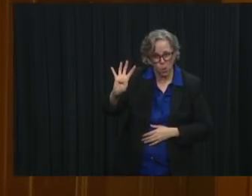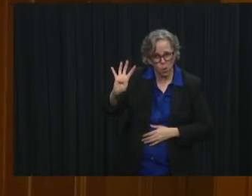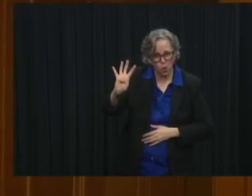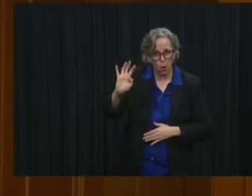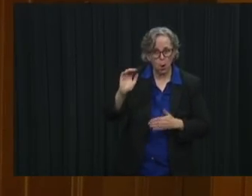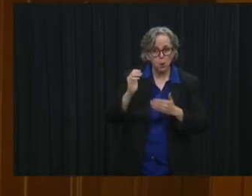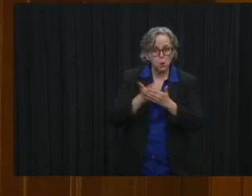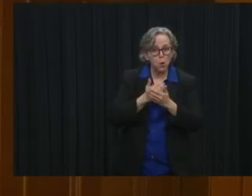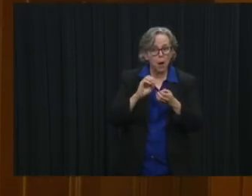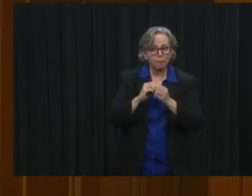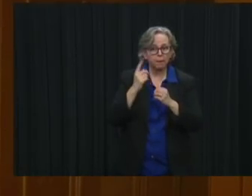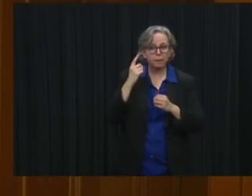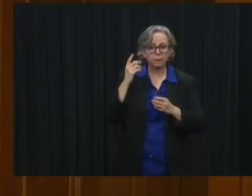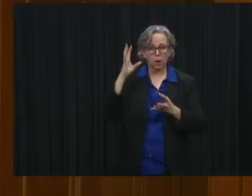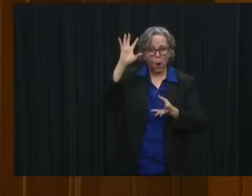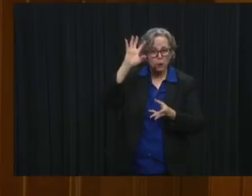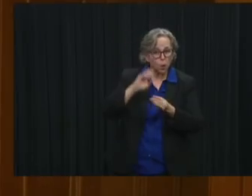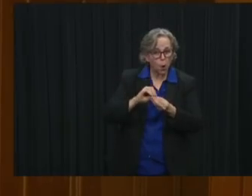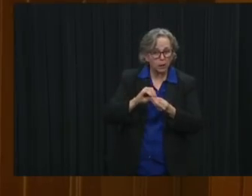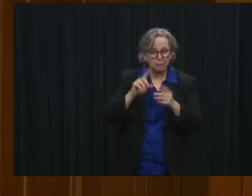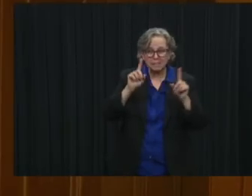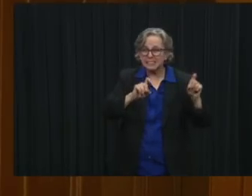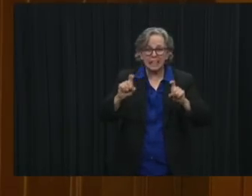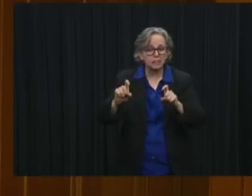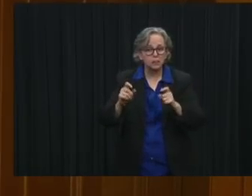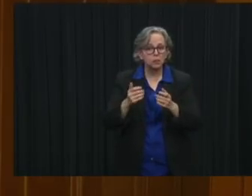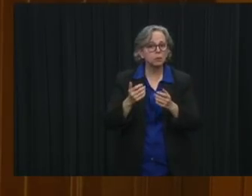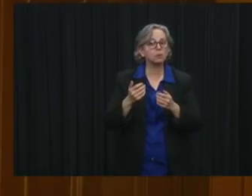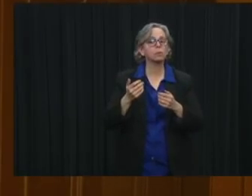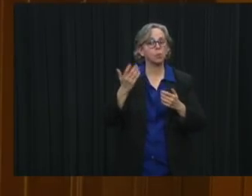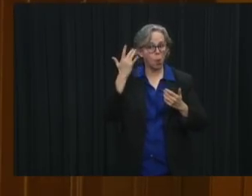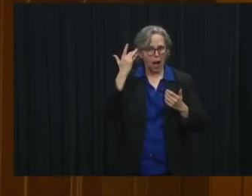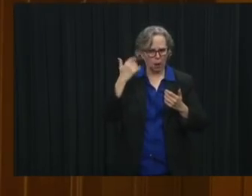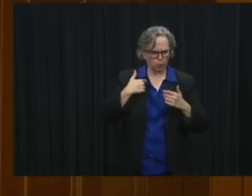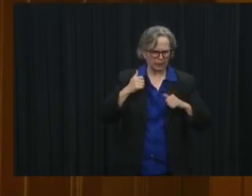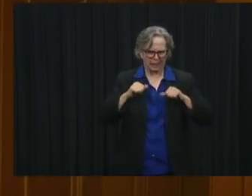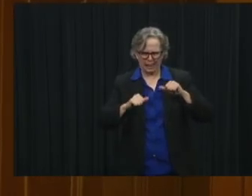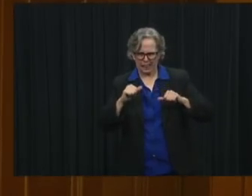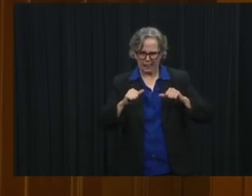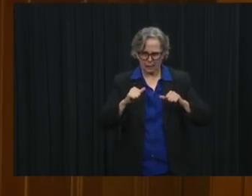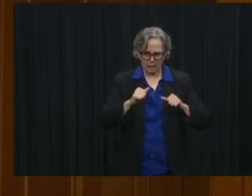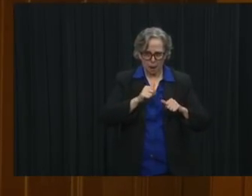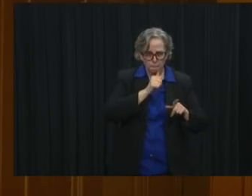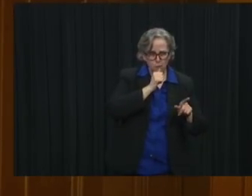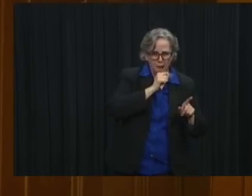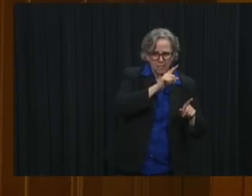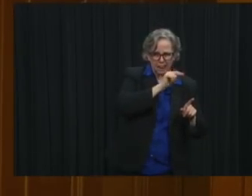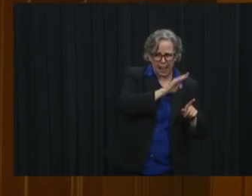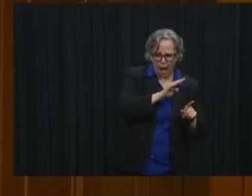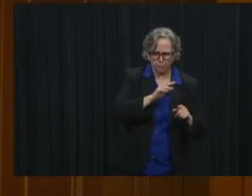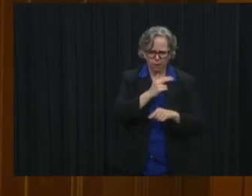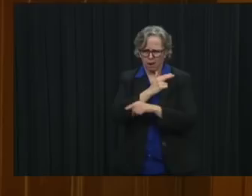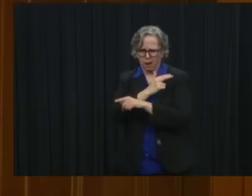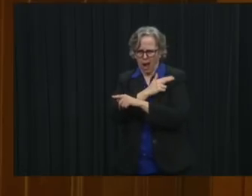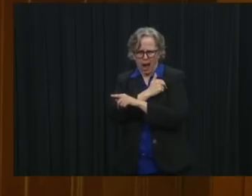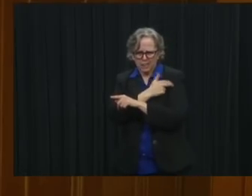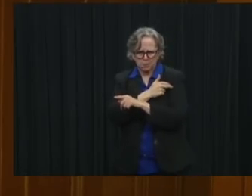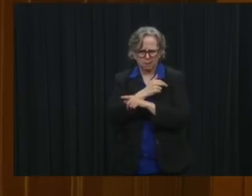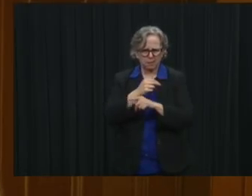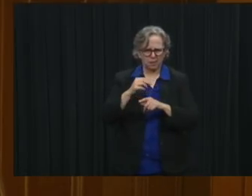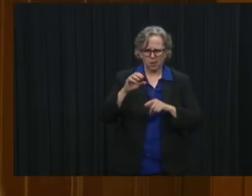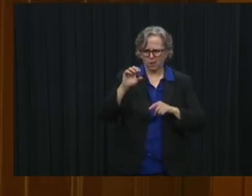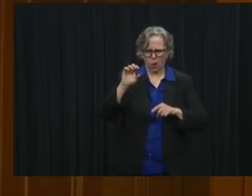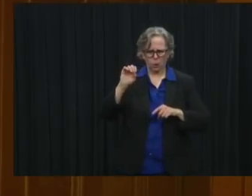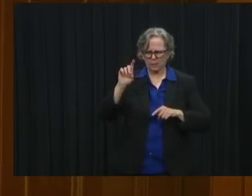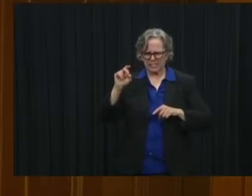We've been wrangling, trying to see, we have so many testing sites between hospitals, private labs, and our public ODH lab. We know